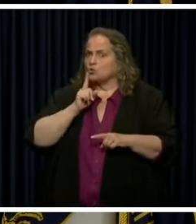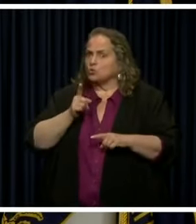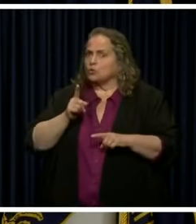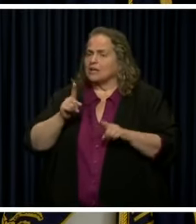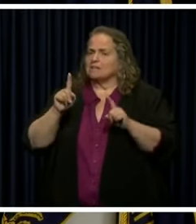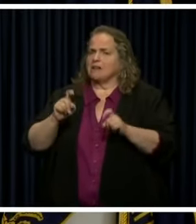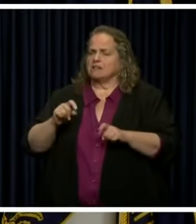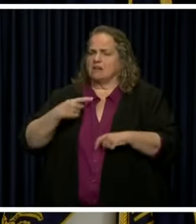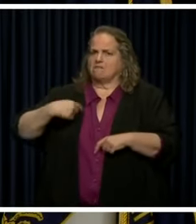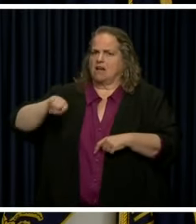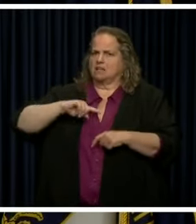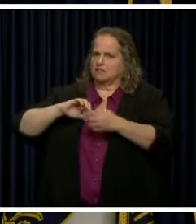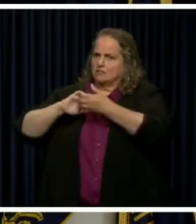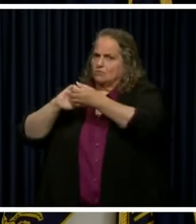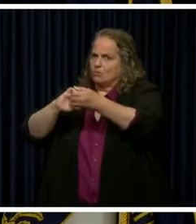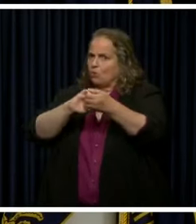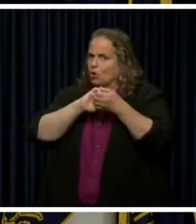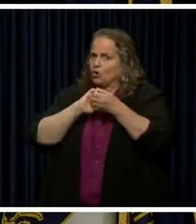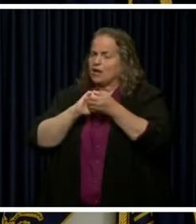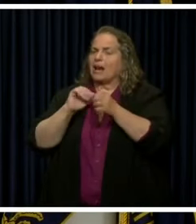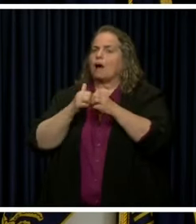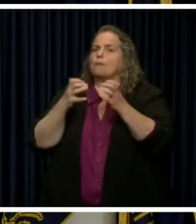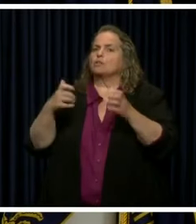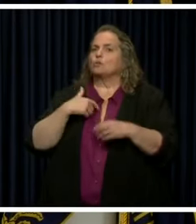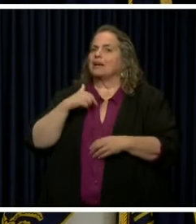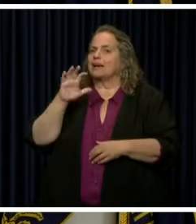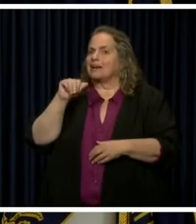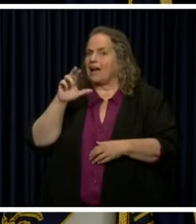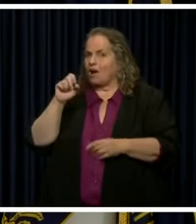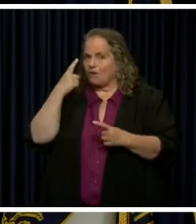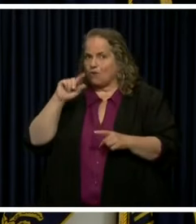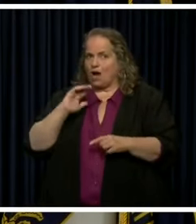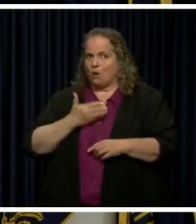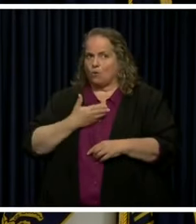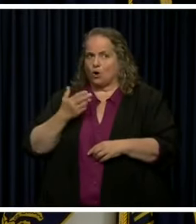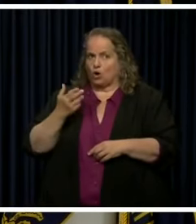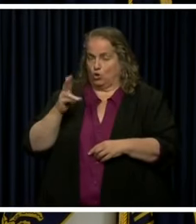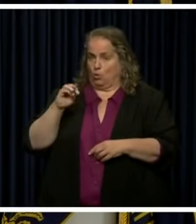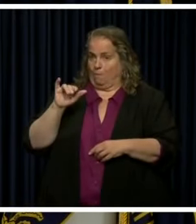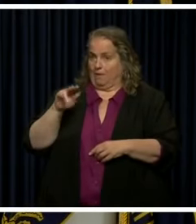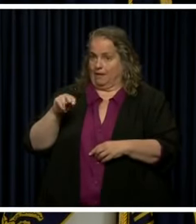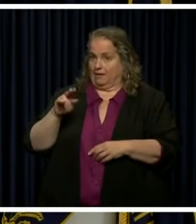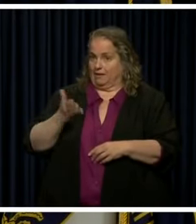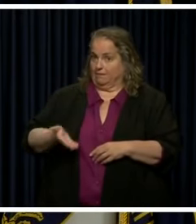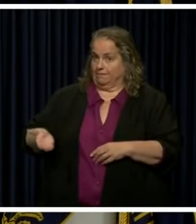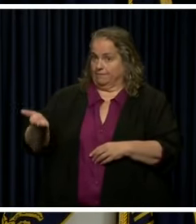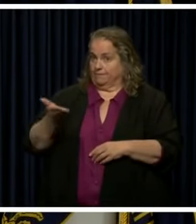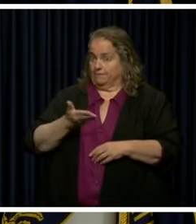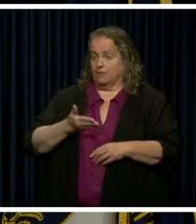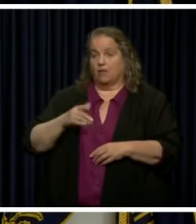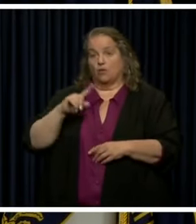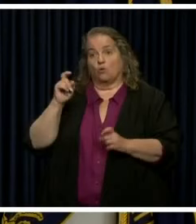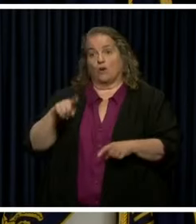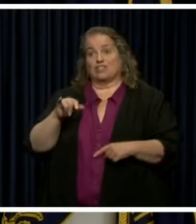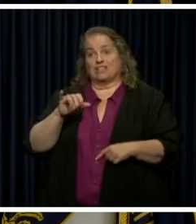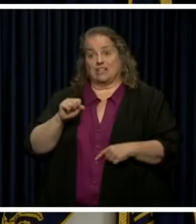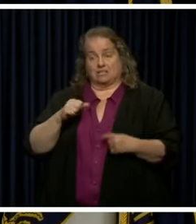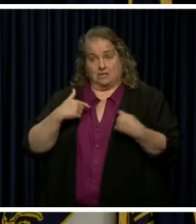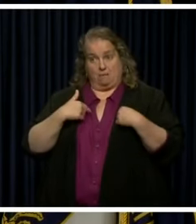unity and a test of how much we care for fellow human beings. Now the question is, am I worried that